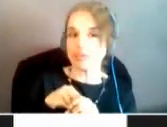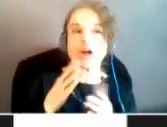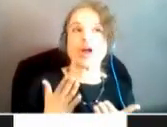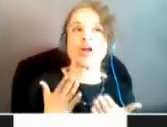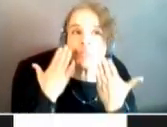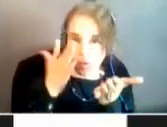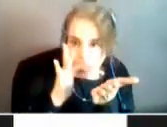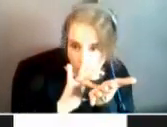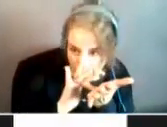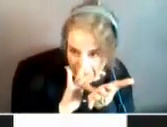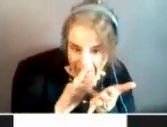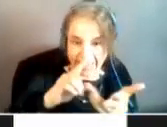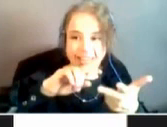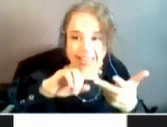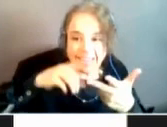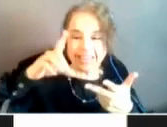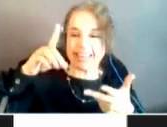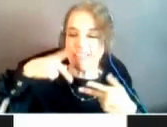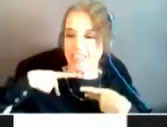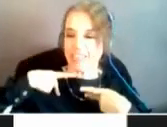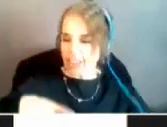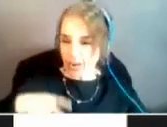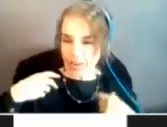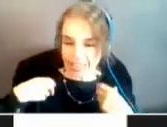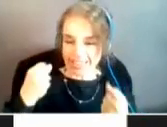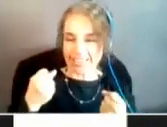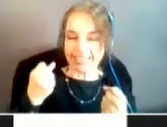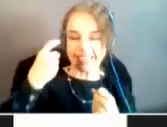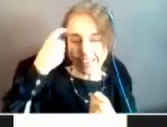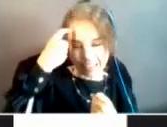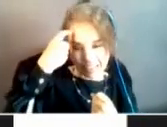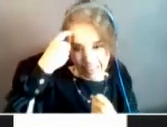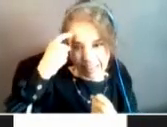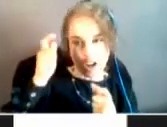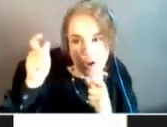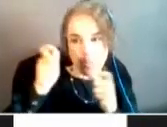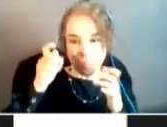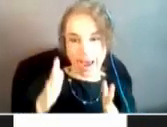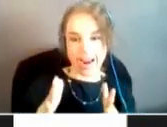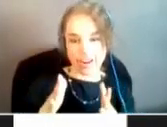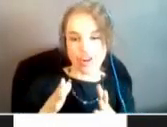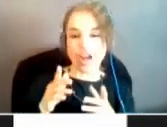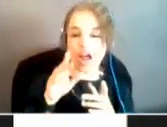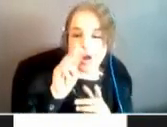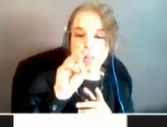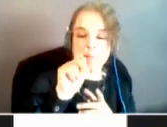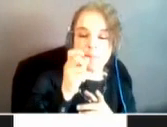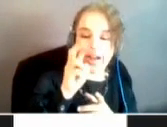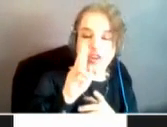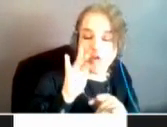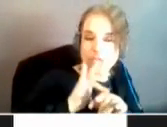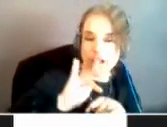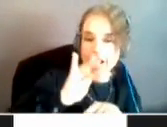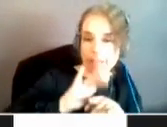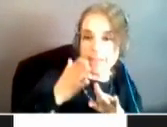providing medication monitoring and physical health screenings. There's monthly case management and monitoring available, and